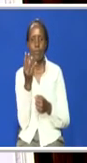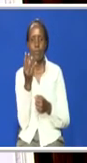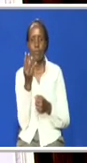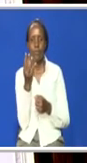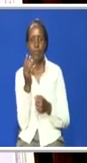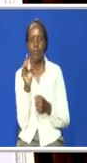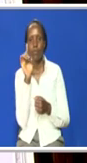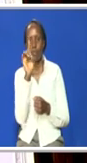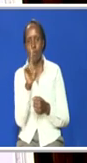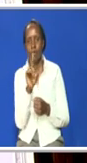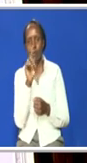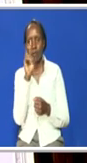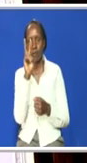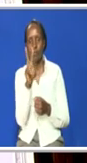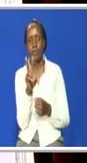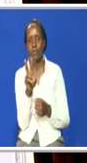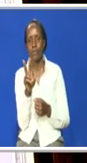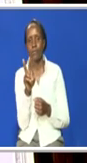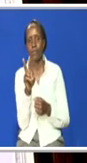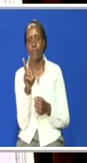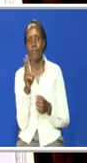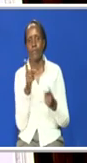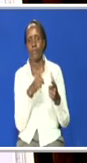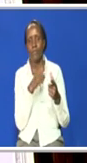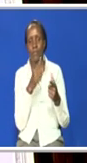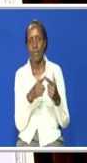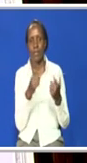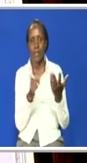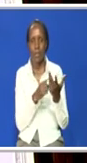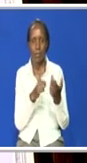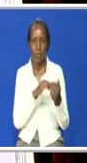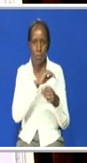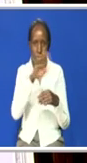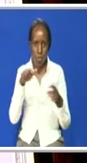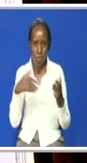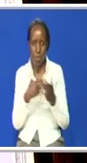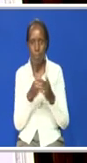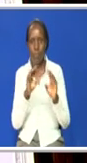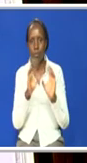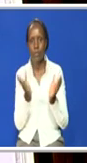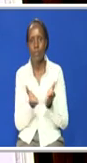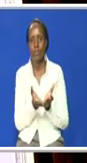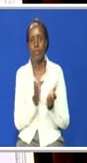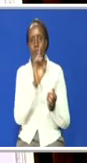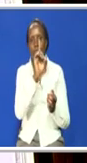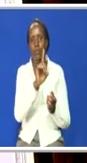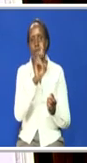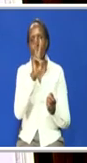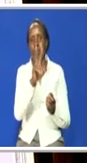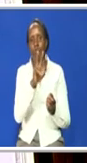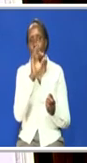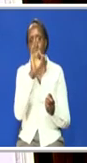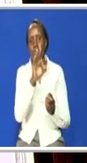four. One, two. And then we count all the balls. One, two, three,